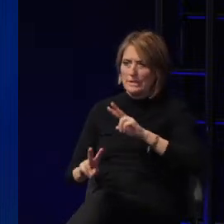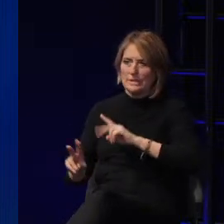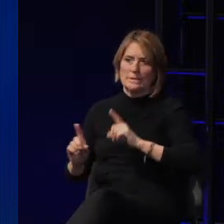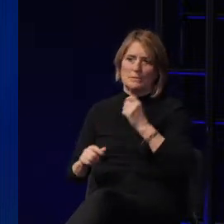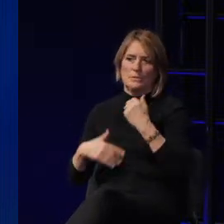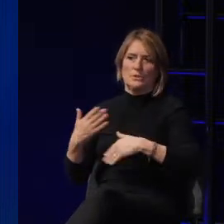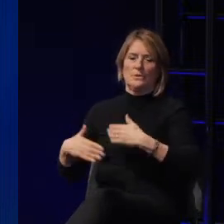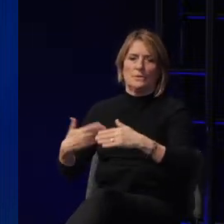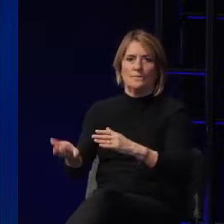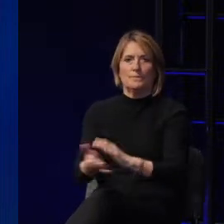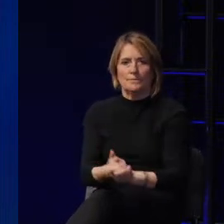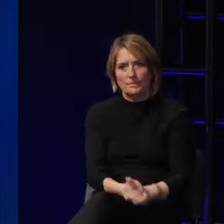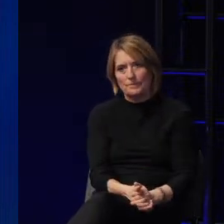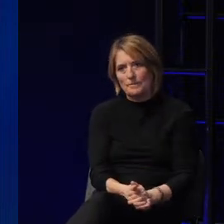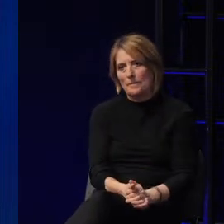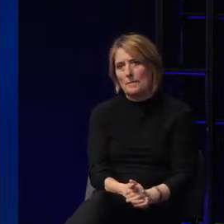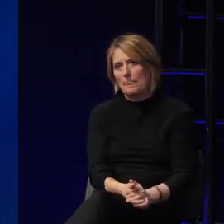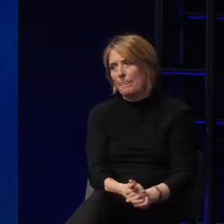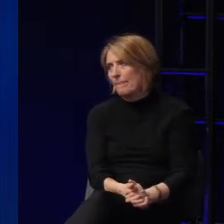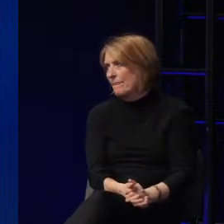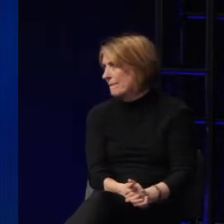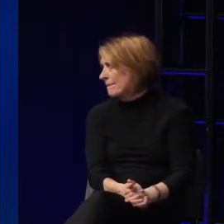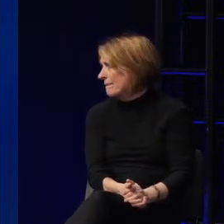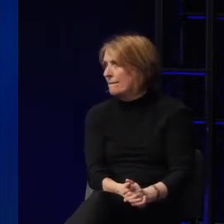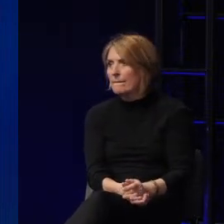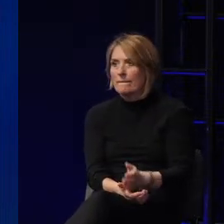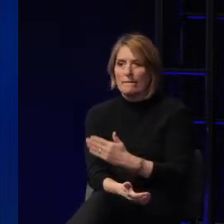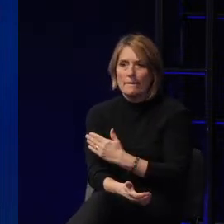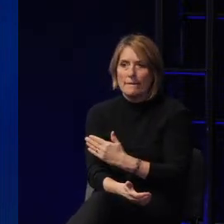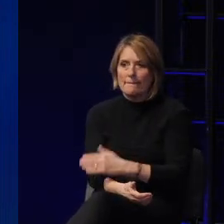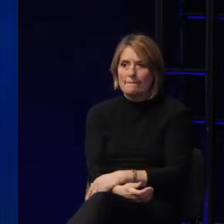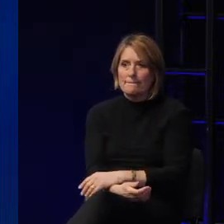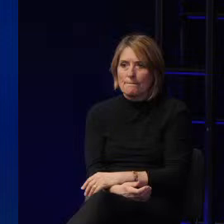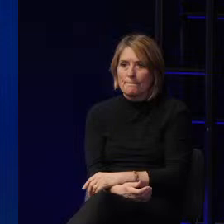that you're filming as well. No, I had